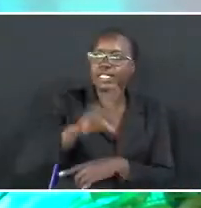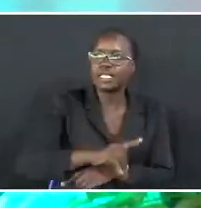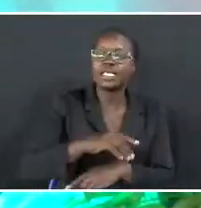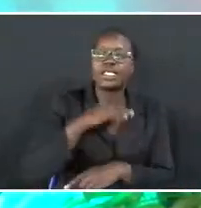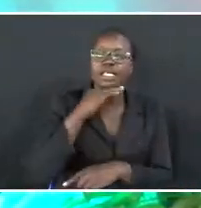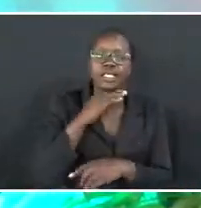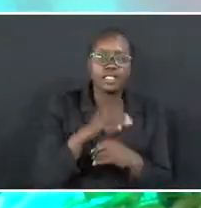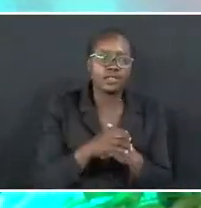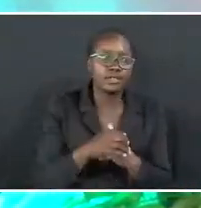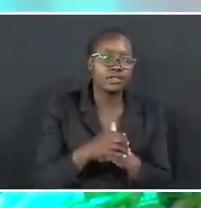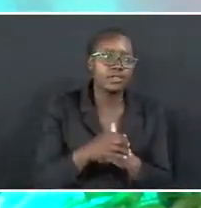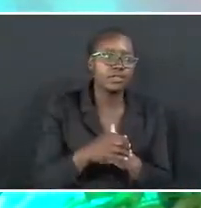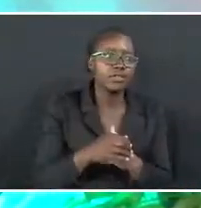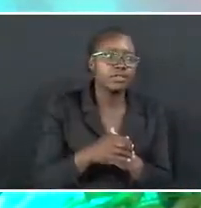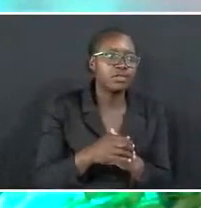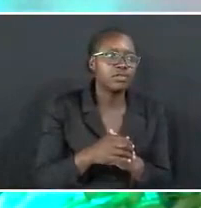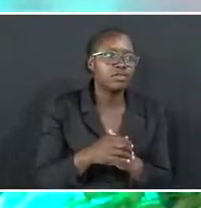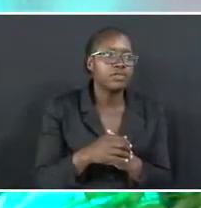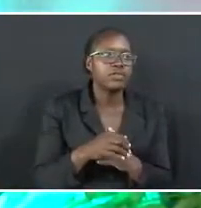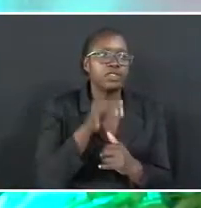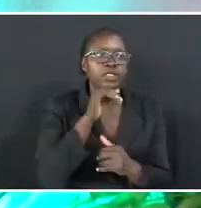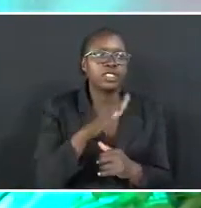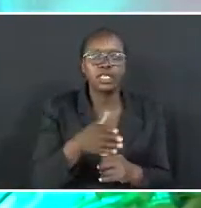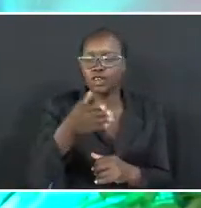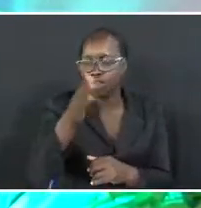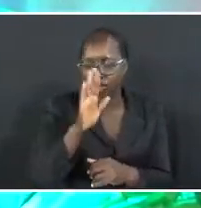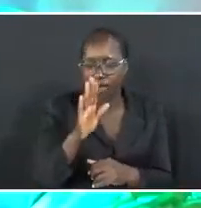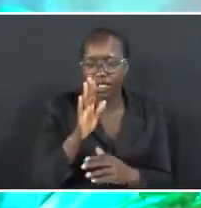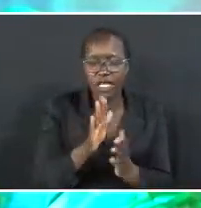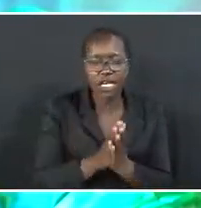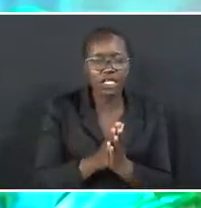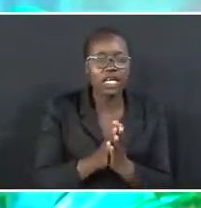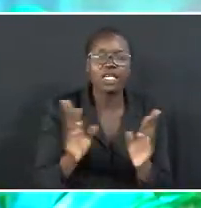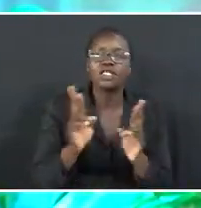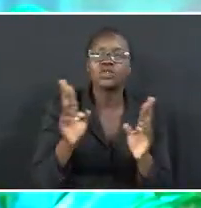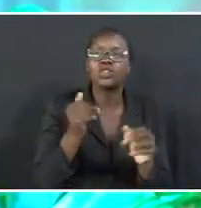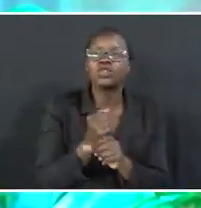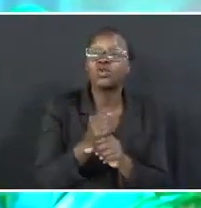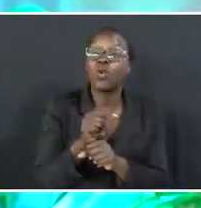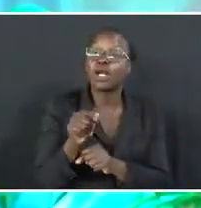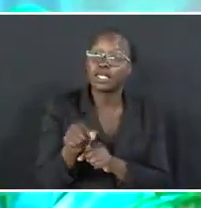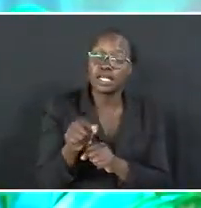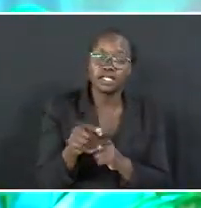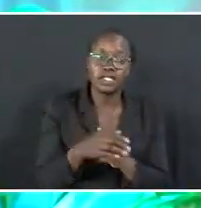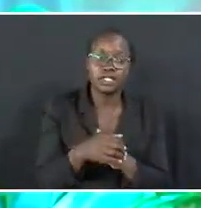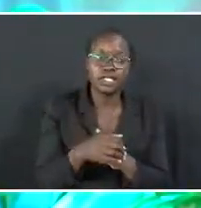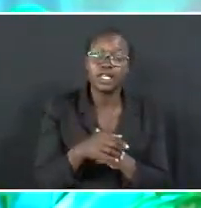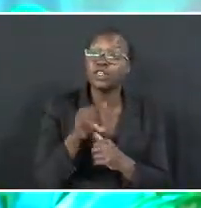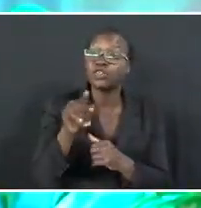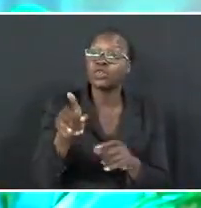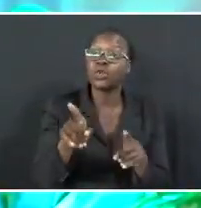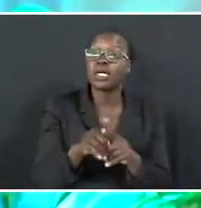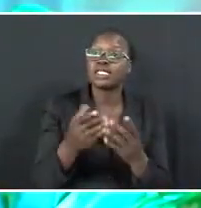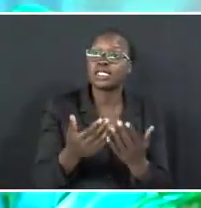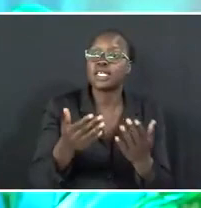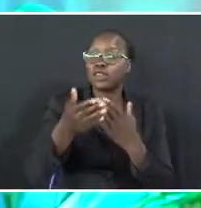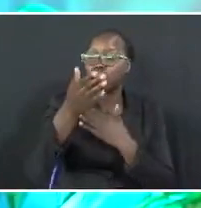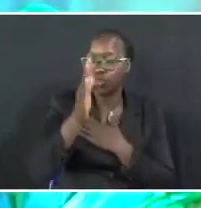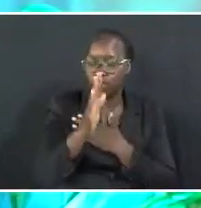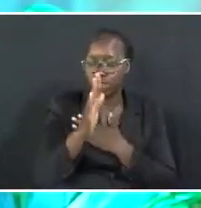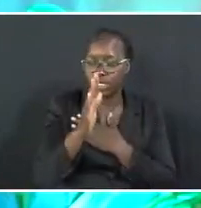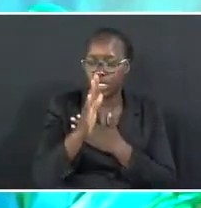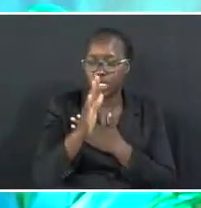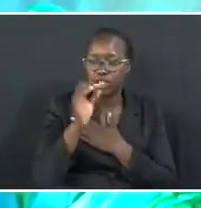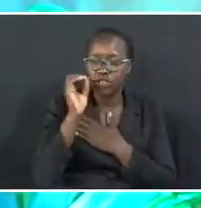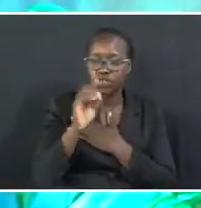died. Because he was the Son of God and he was willing to do that. You as a child of God,